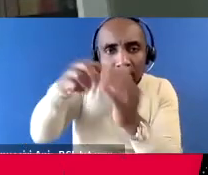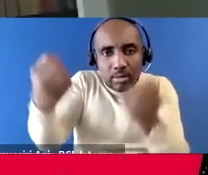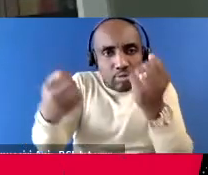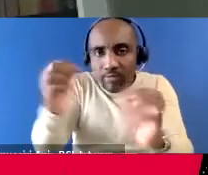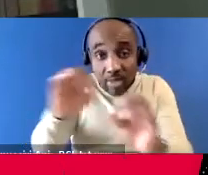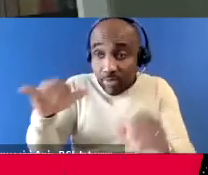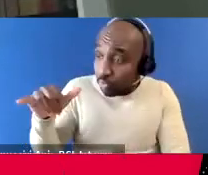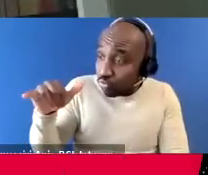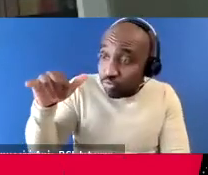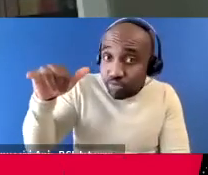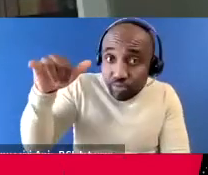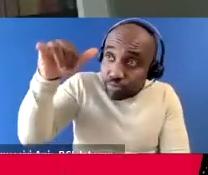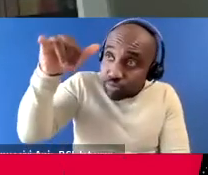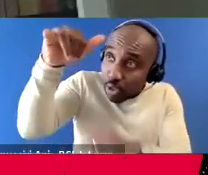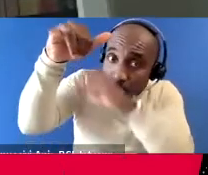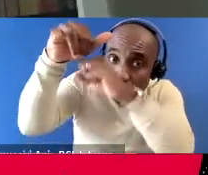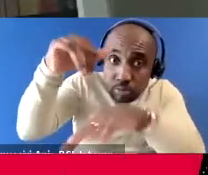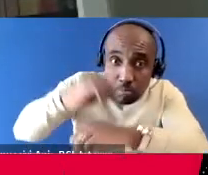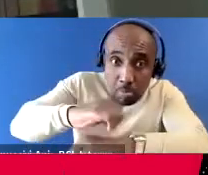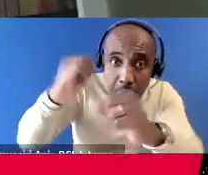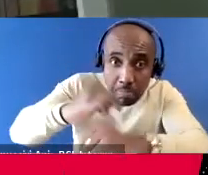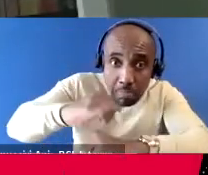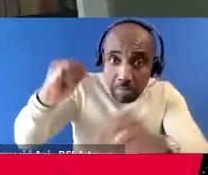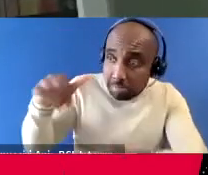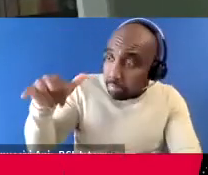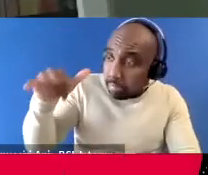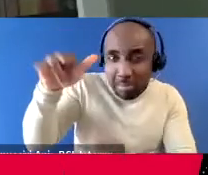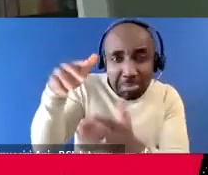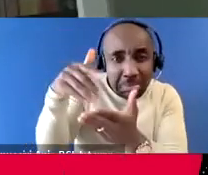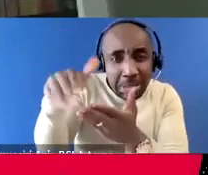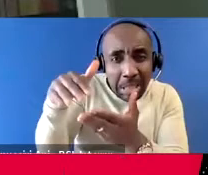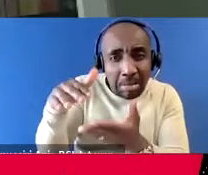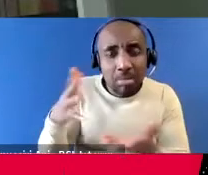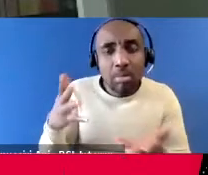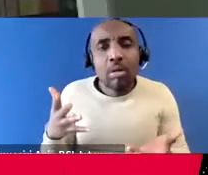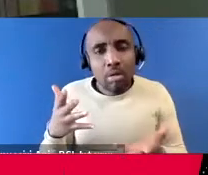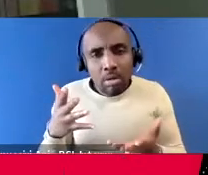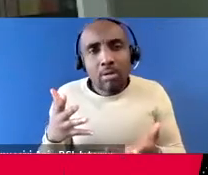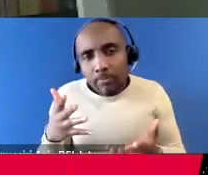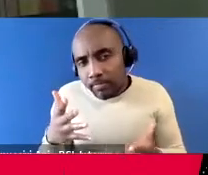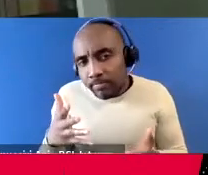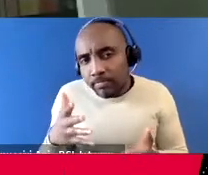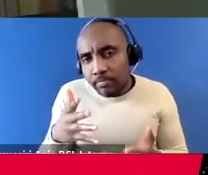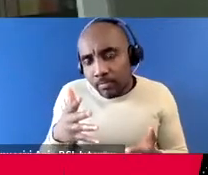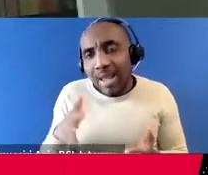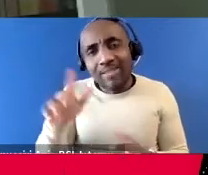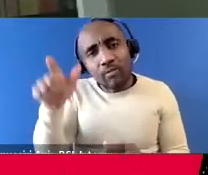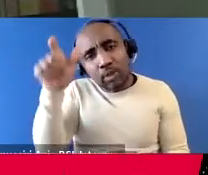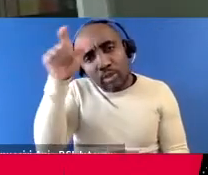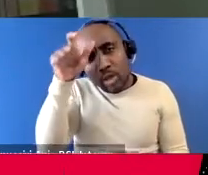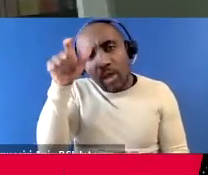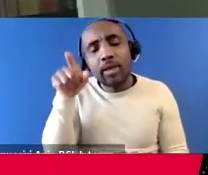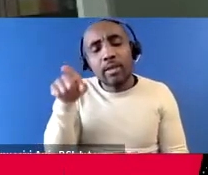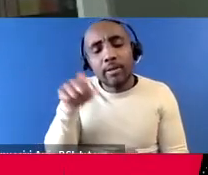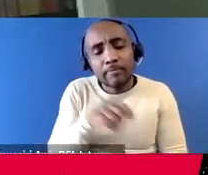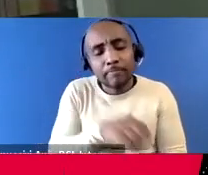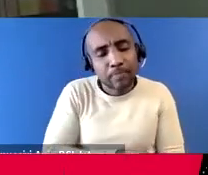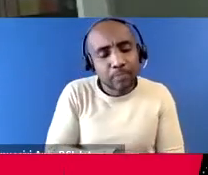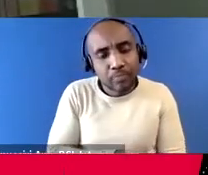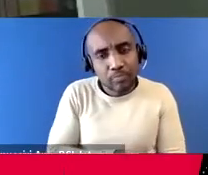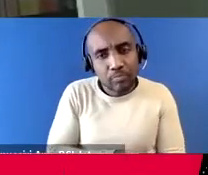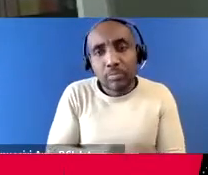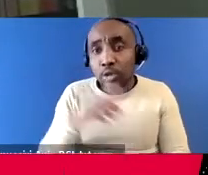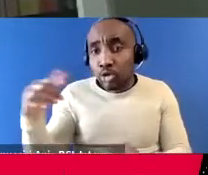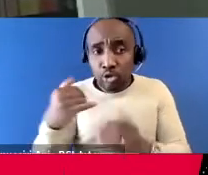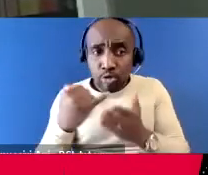region. And this summer, I understand that Azerbaijan also purchased drones from Turkey. And instead of